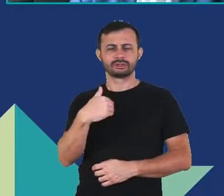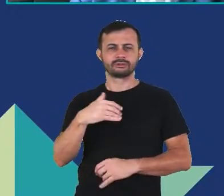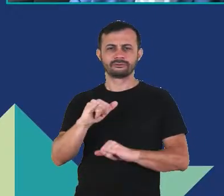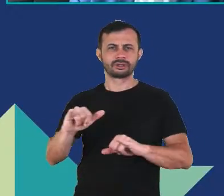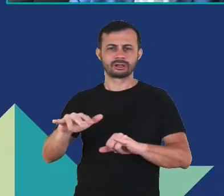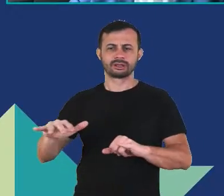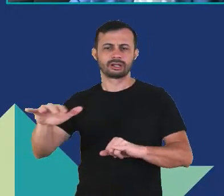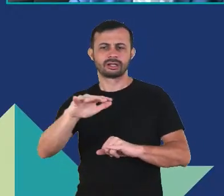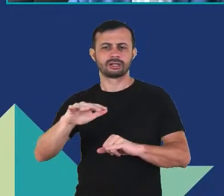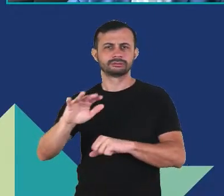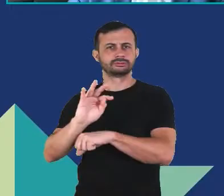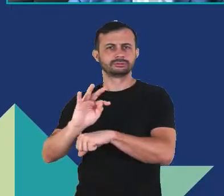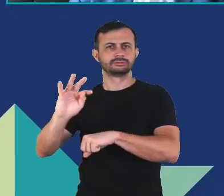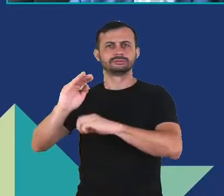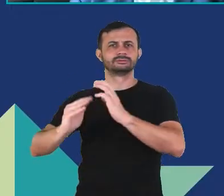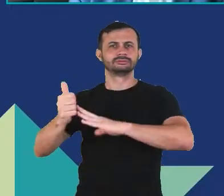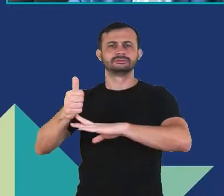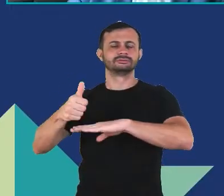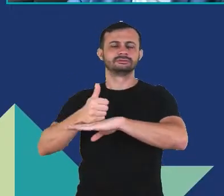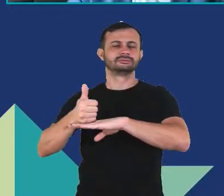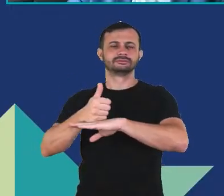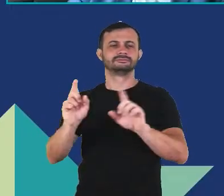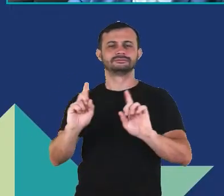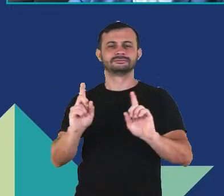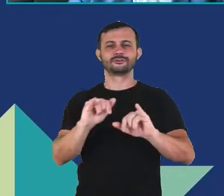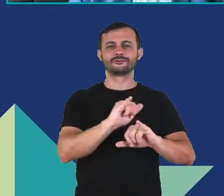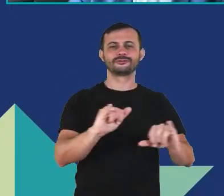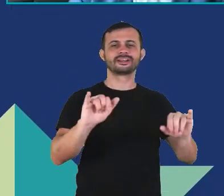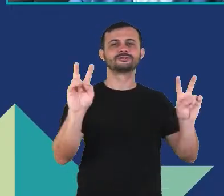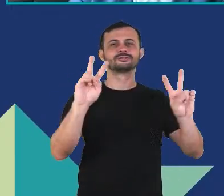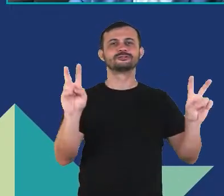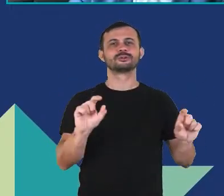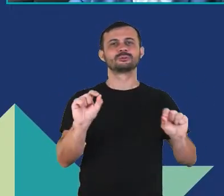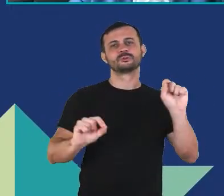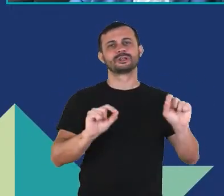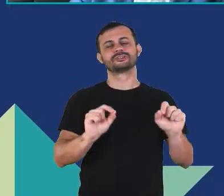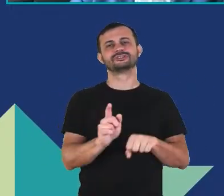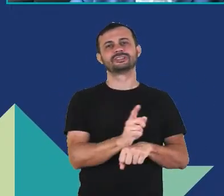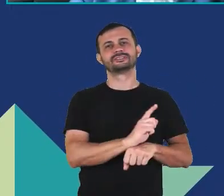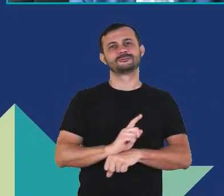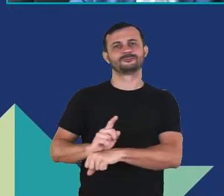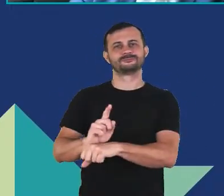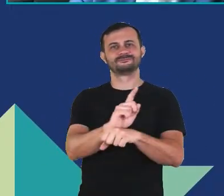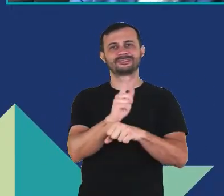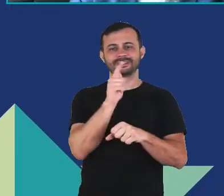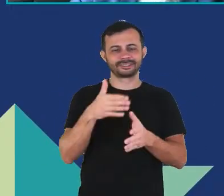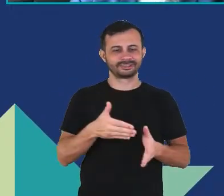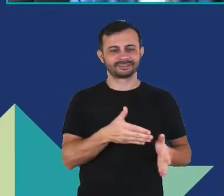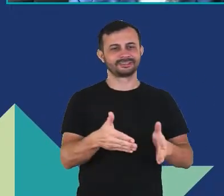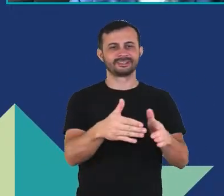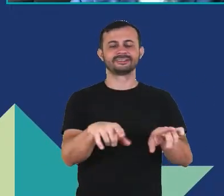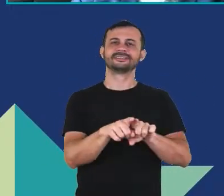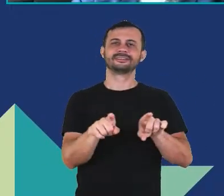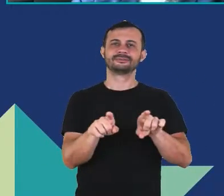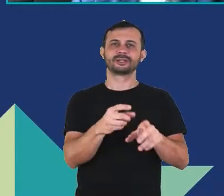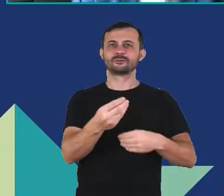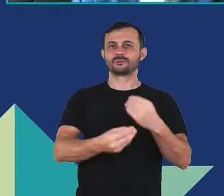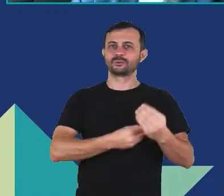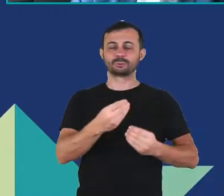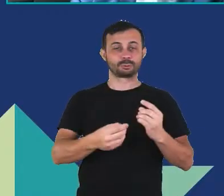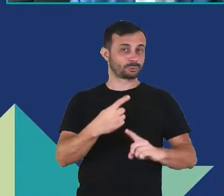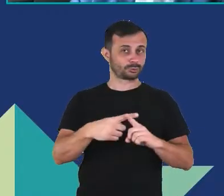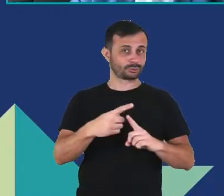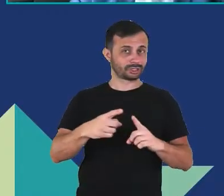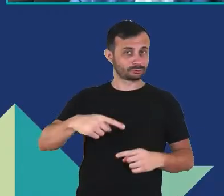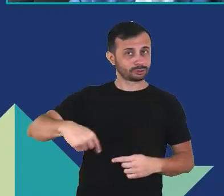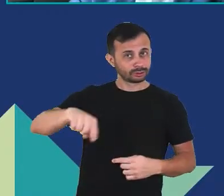about a bit about water management, and the reason is because we have